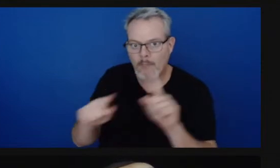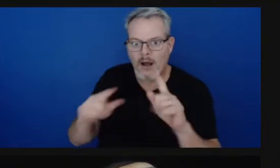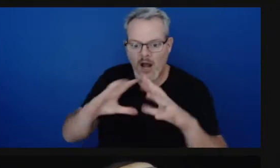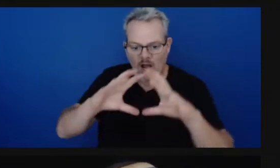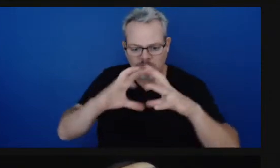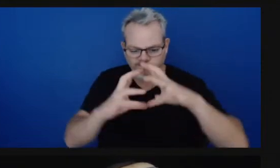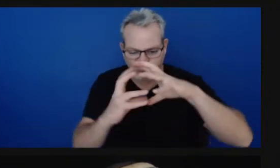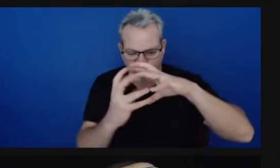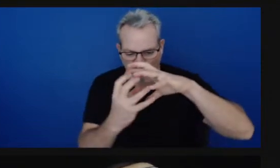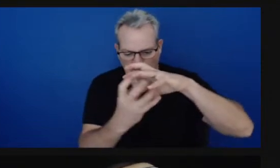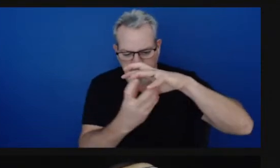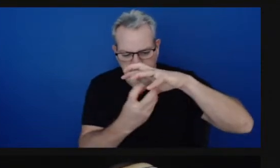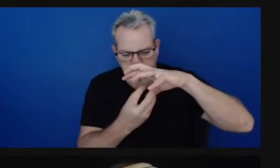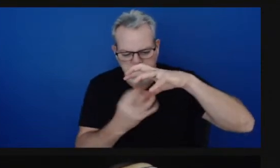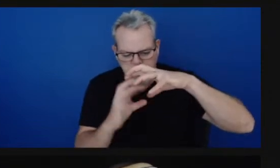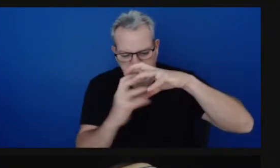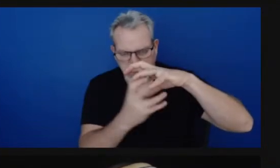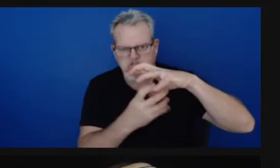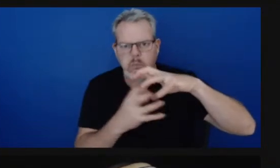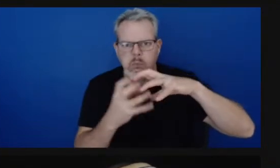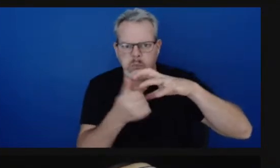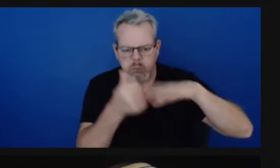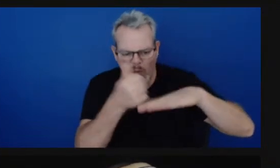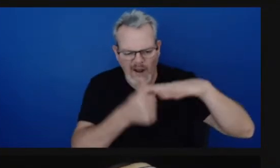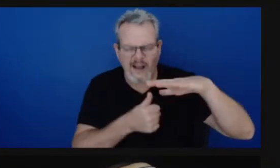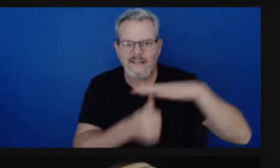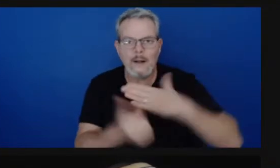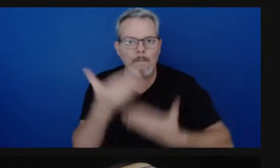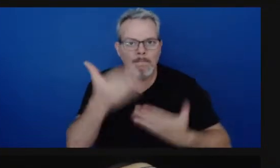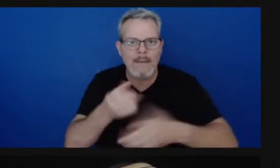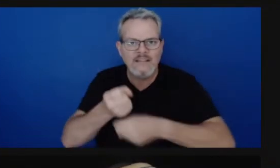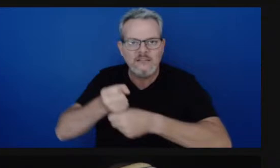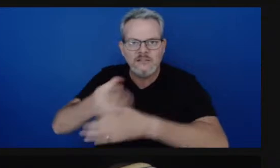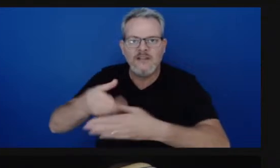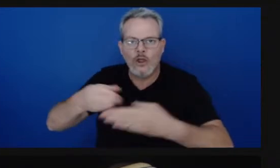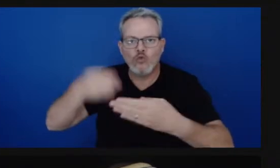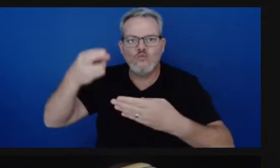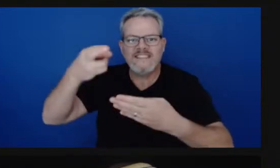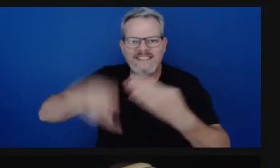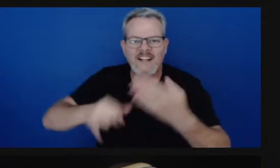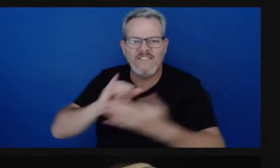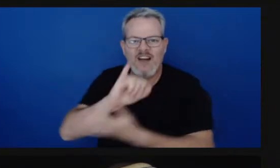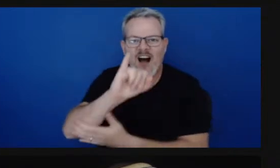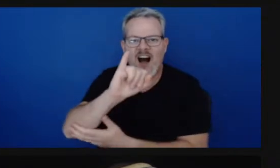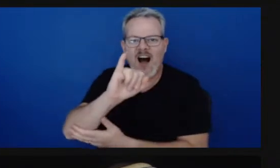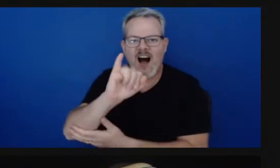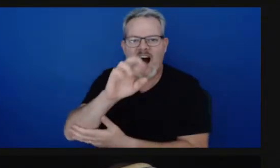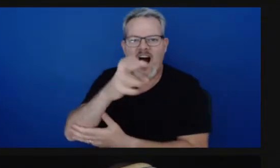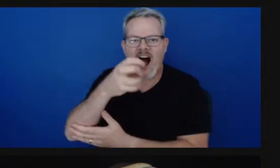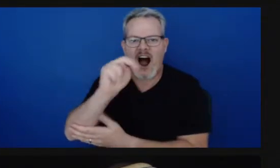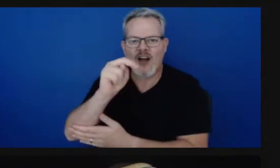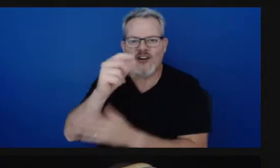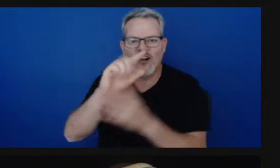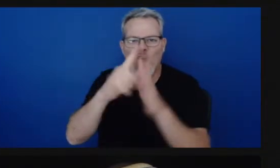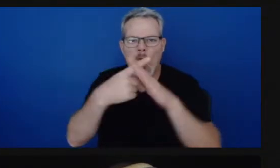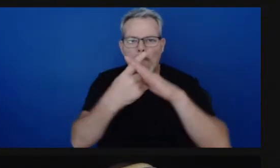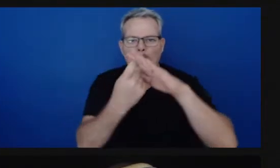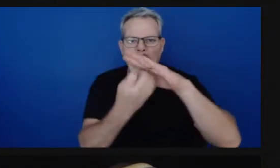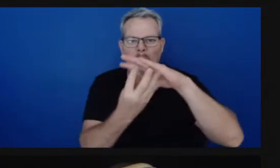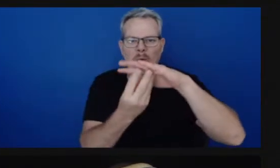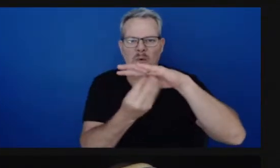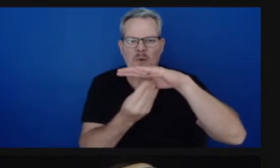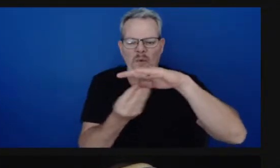depth could have been the result of that iron sinking through the mantle. And if you play a simulation of this